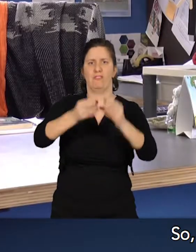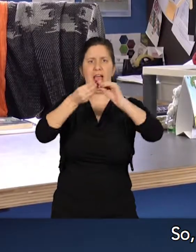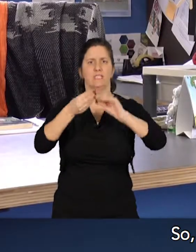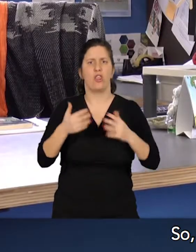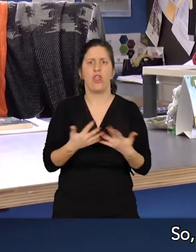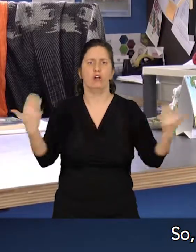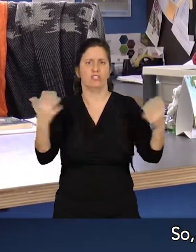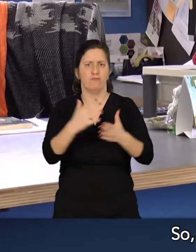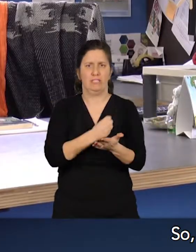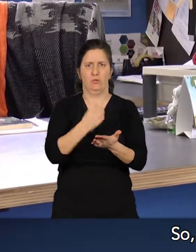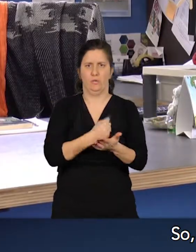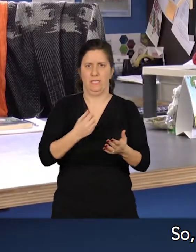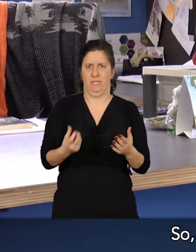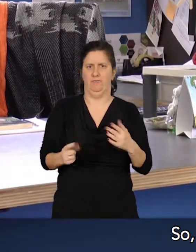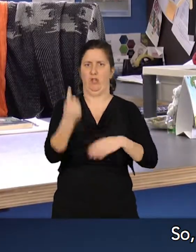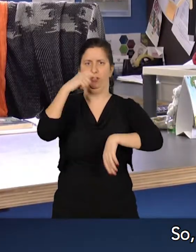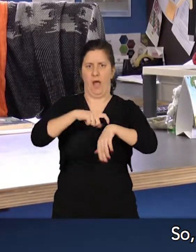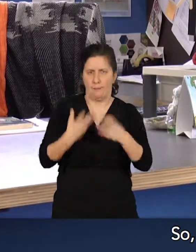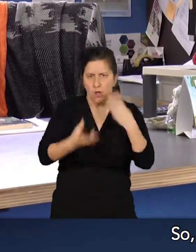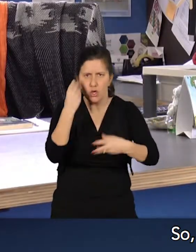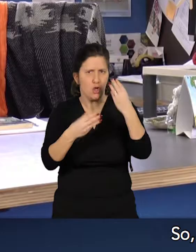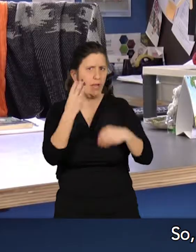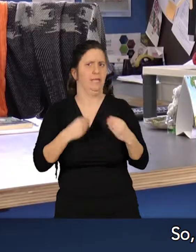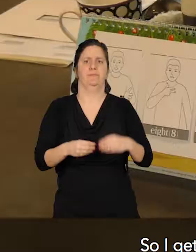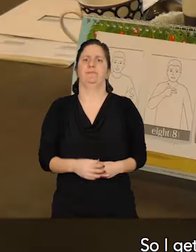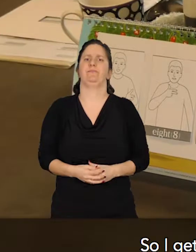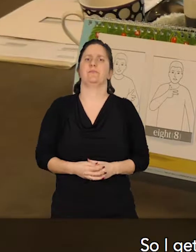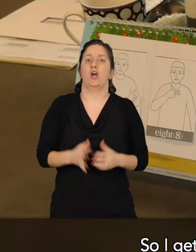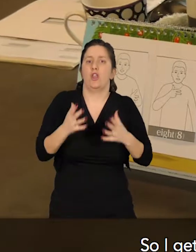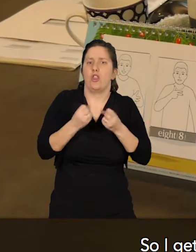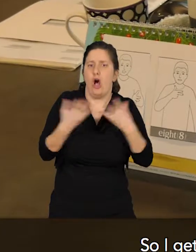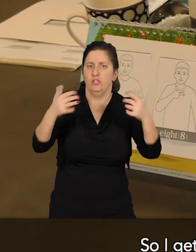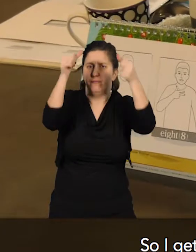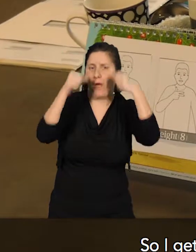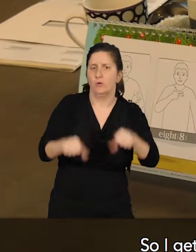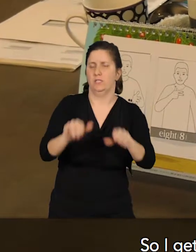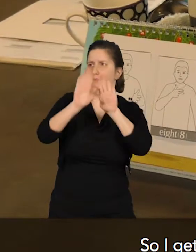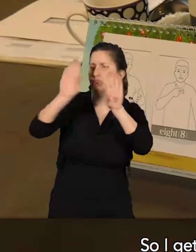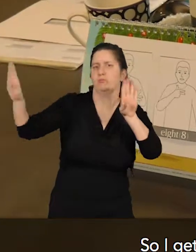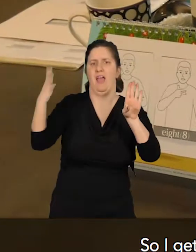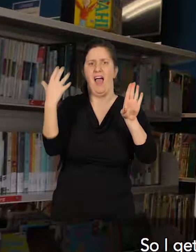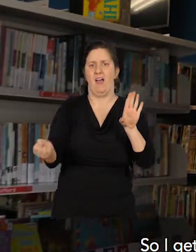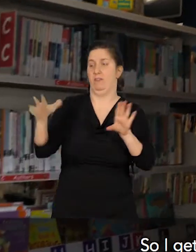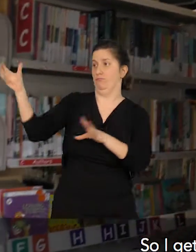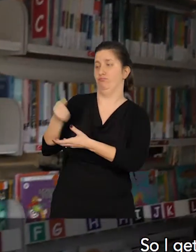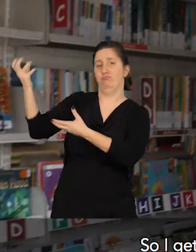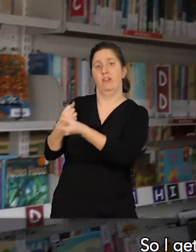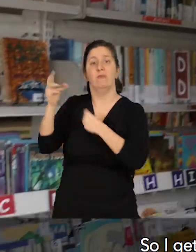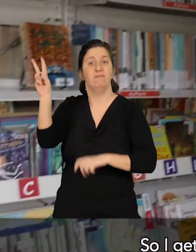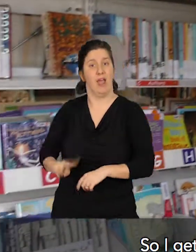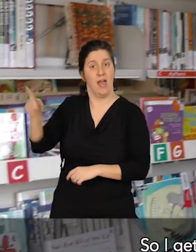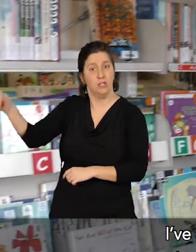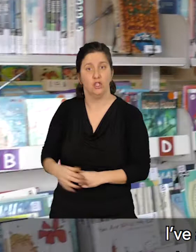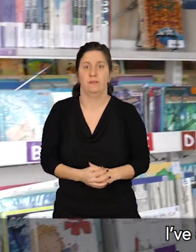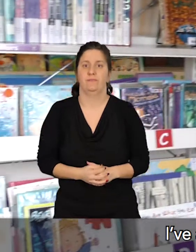tried to create a lot more resources. It's been very new for me as well. So I get a lot of posters and so forth from